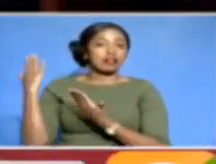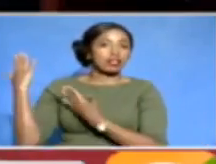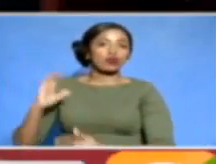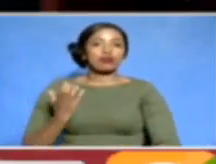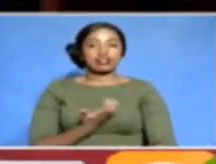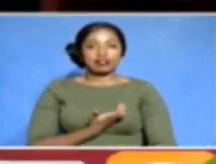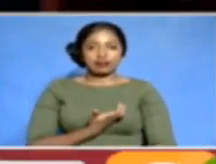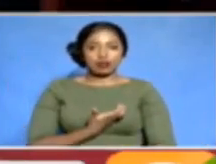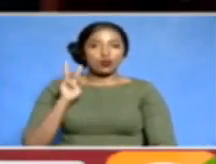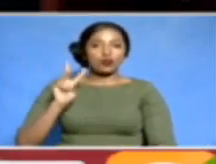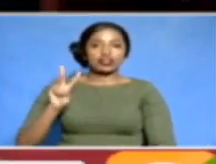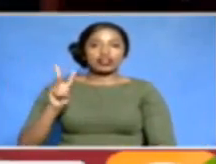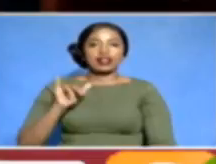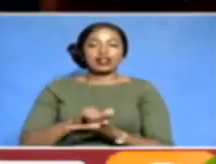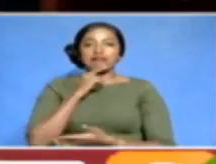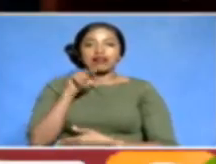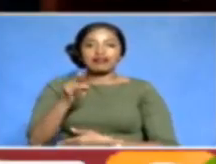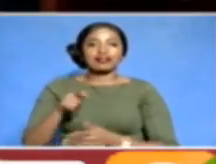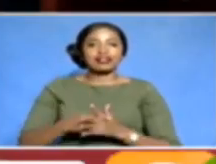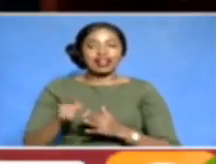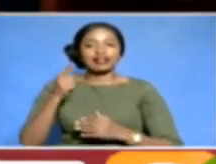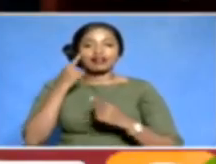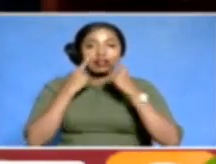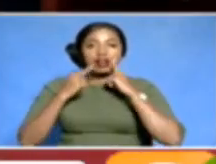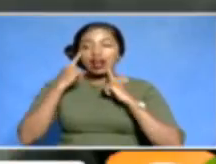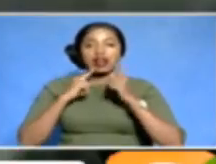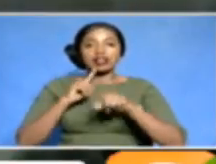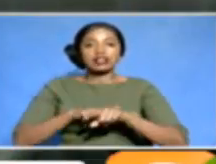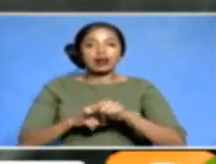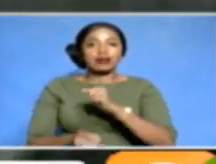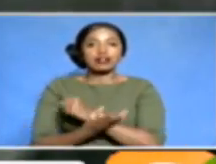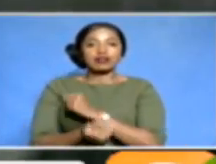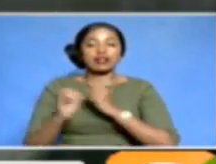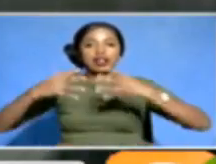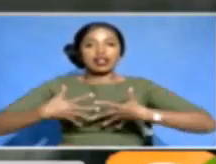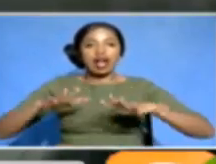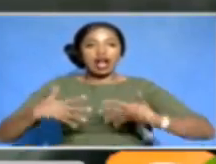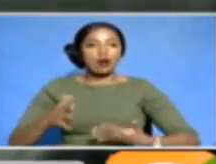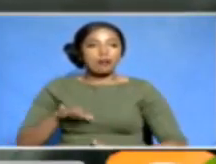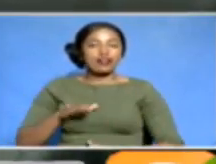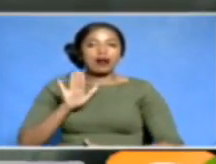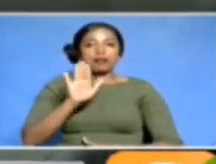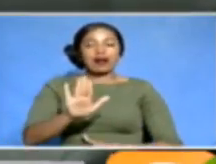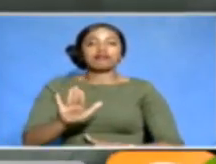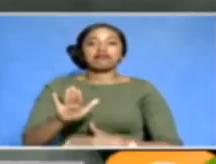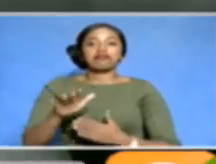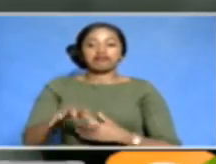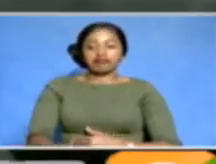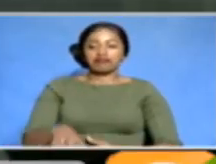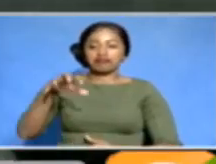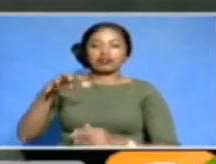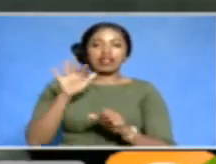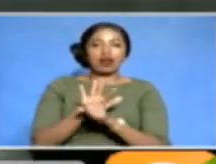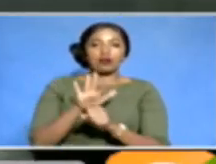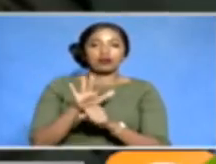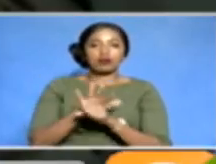ikishuhudia Mbarak akibubujikwa na machozi alipokuwa akieleza jinsi mamake alimlea kwa shida hadi walipofanikiwa. Justice